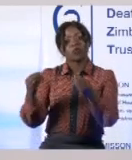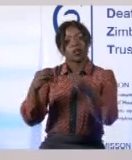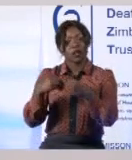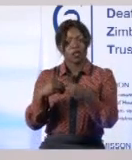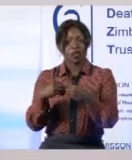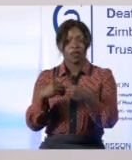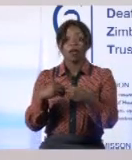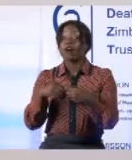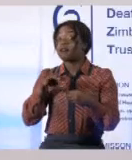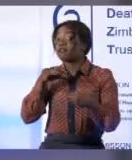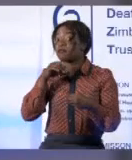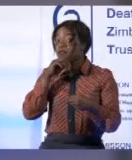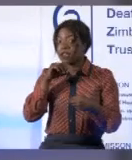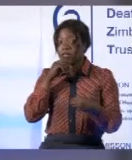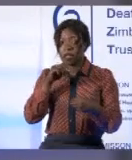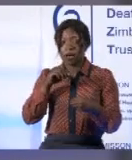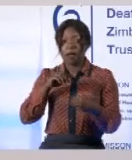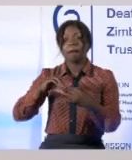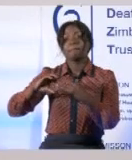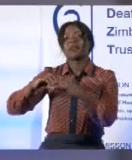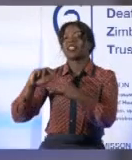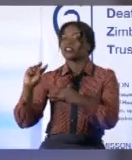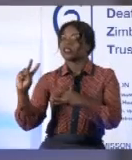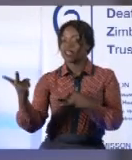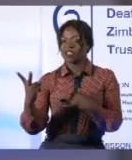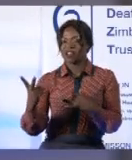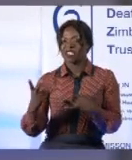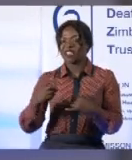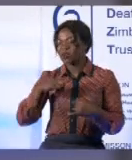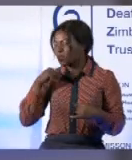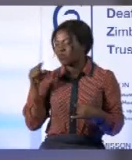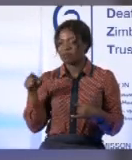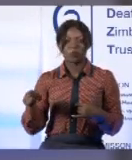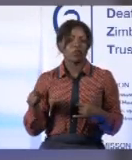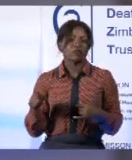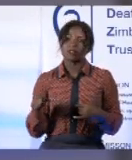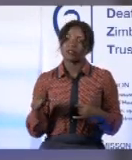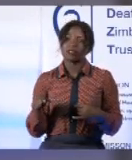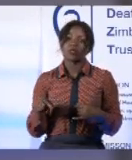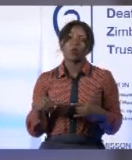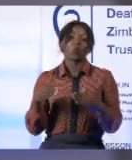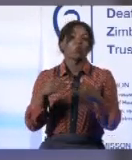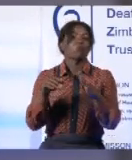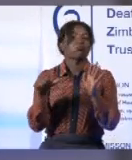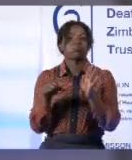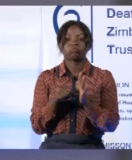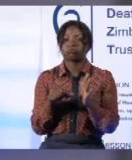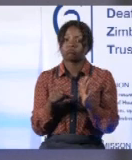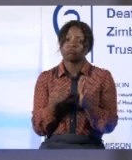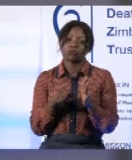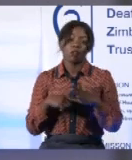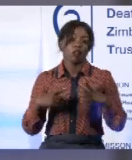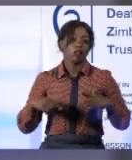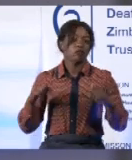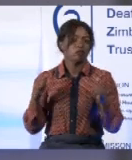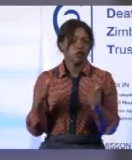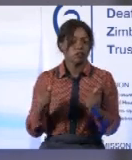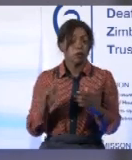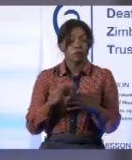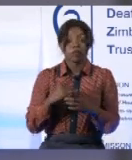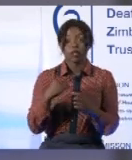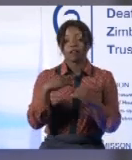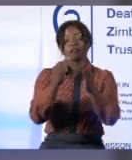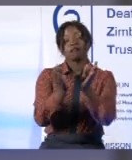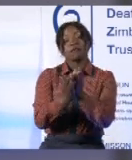your father remarried after your mother died. Okay. And the situation by then it was tough. And we were only two in the family. Okay.